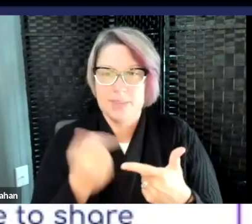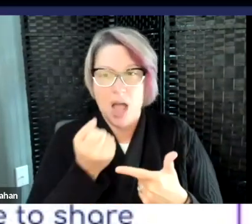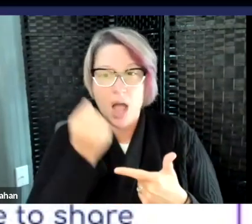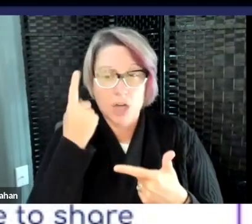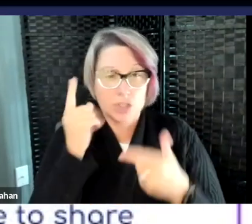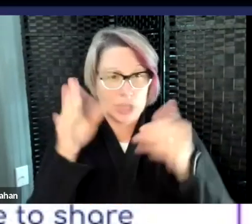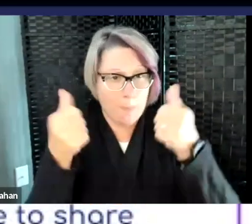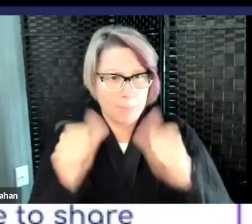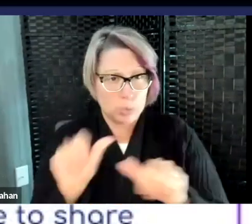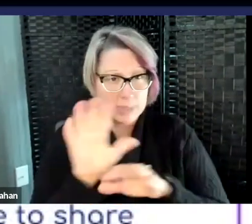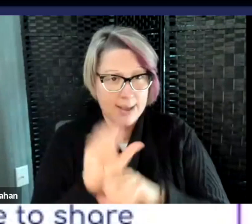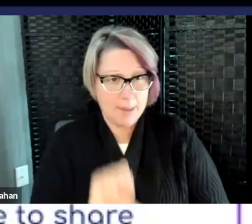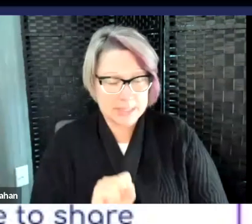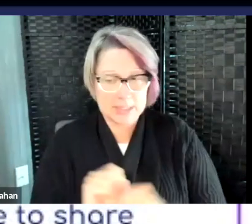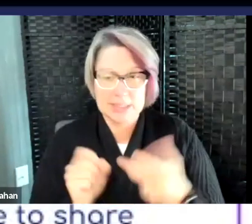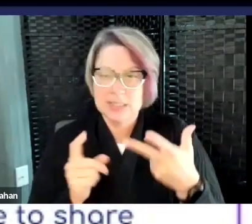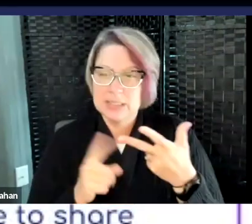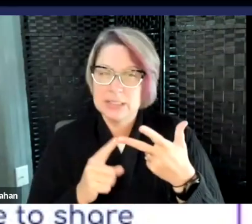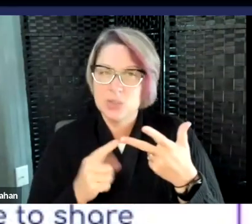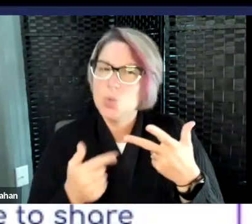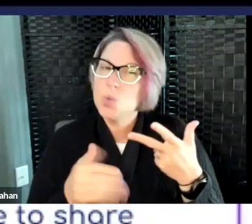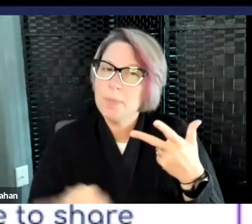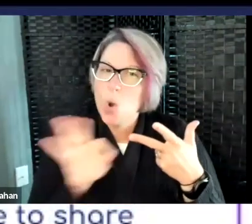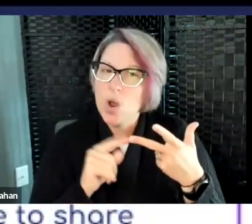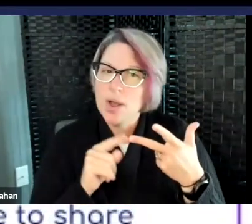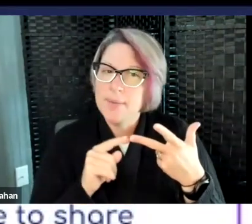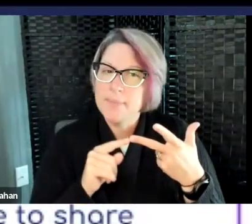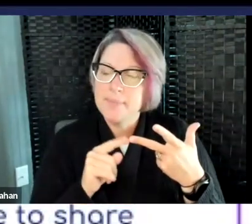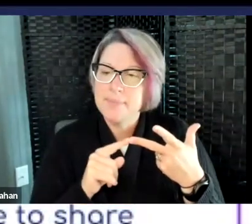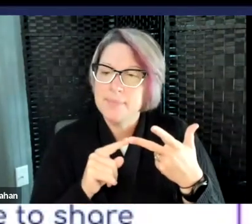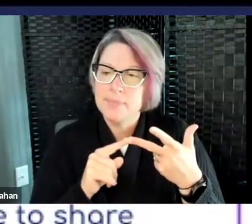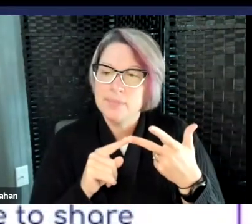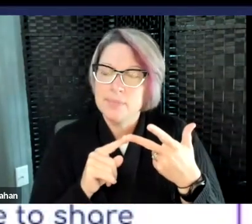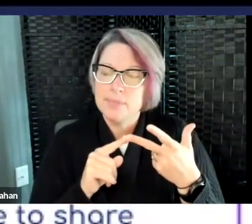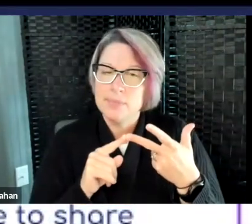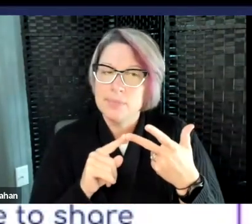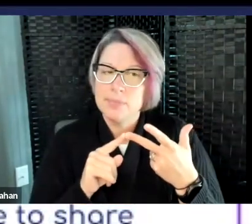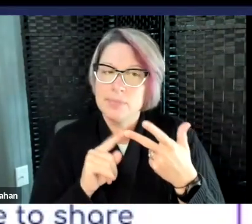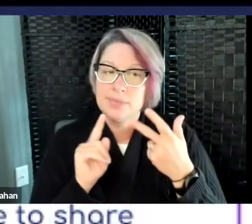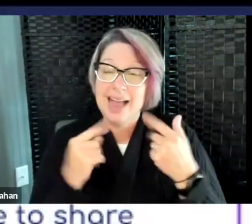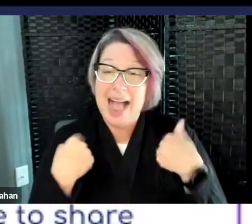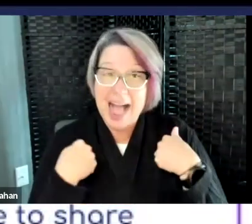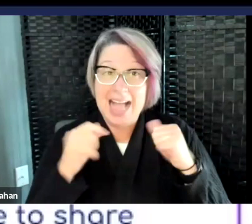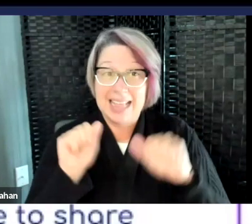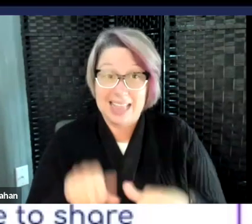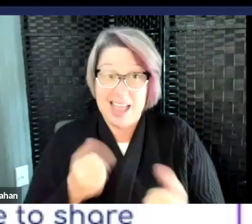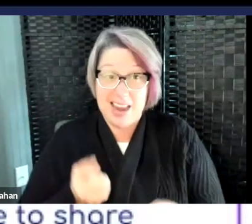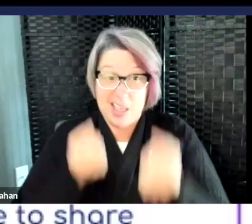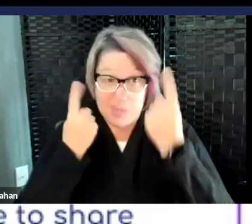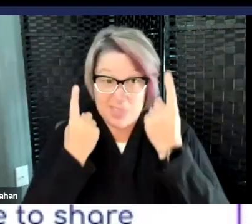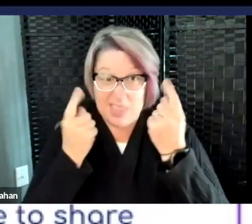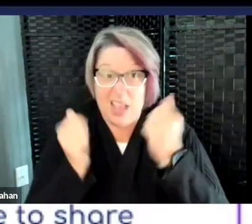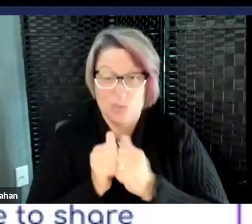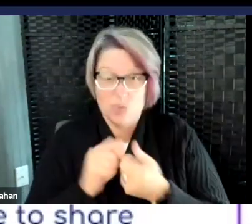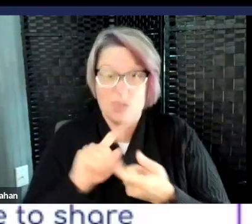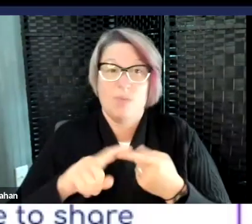habits, and this one I really think is important, right? And you can just read it out loud if you want. I can empathize with my